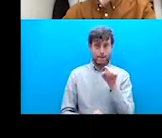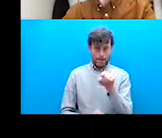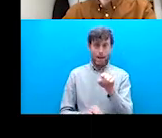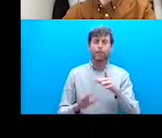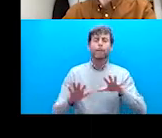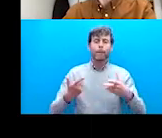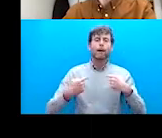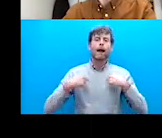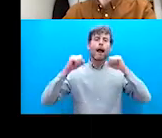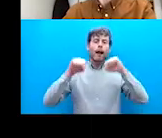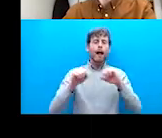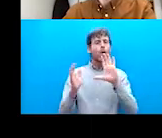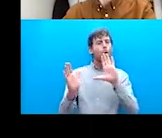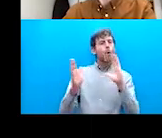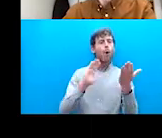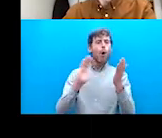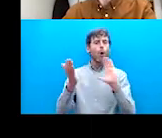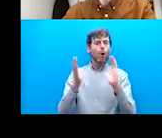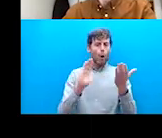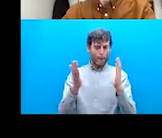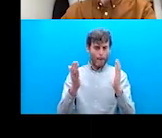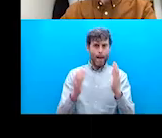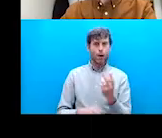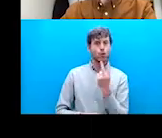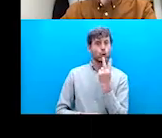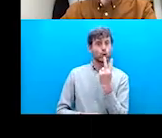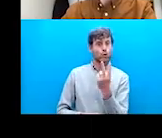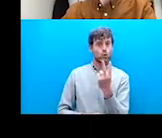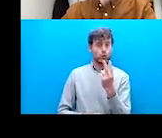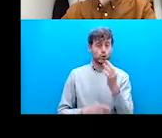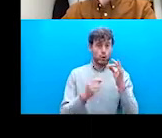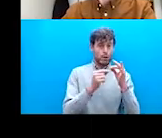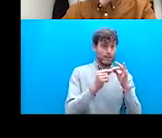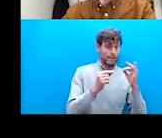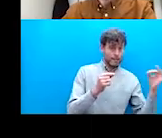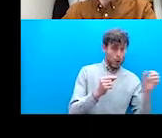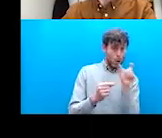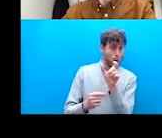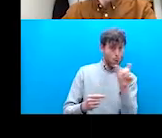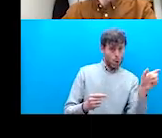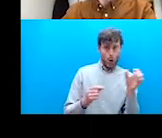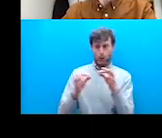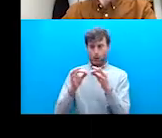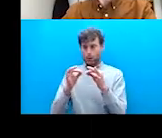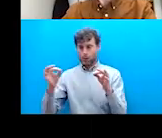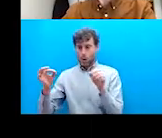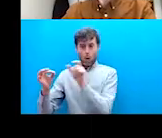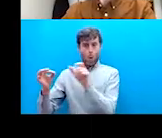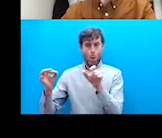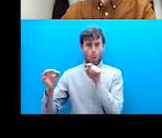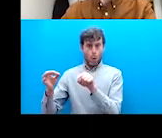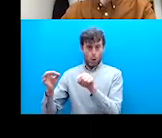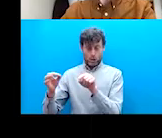of identical sequences of 2 words in contexts that require the 2 words to be